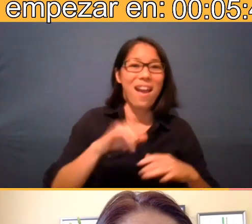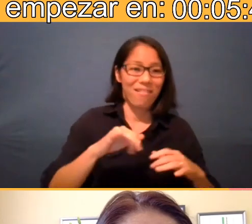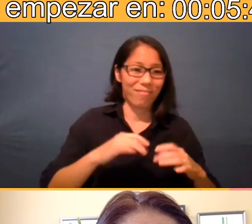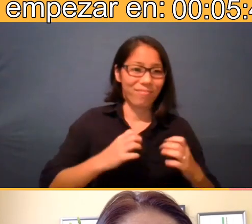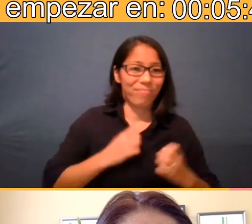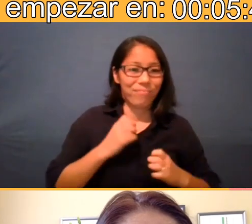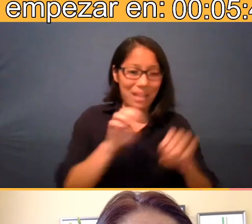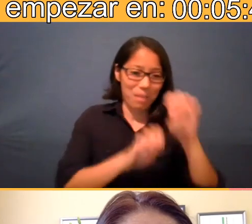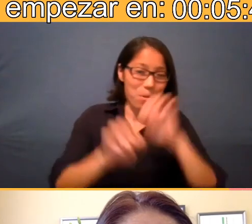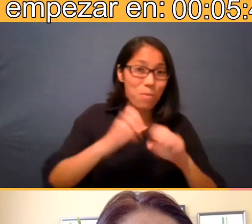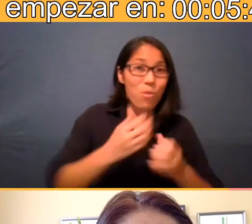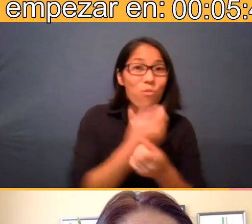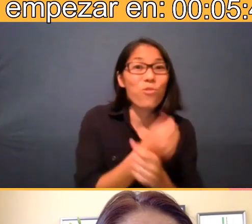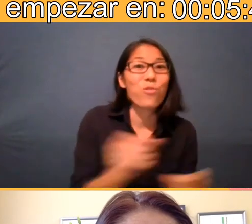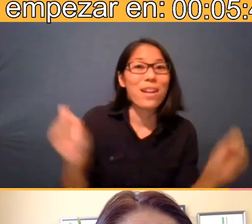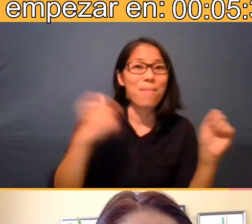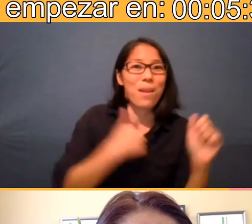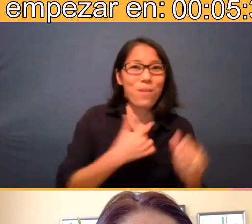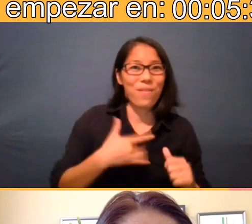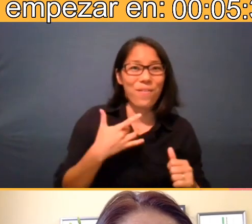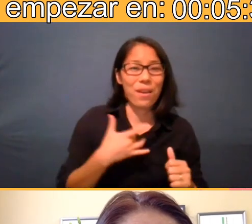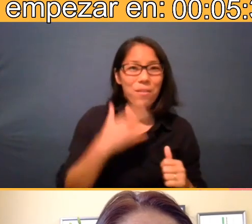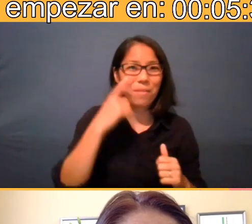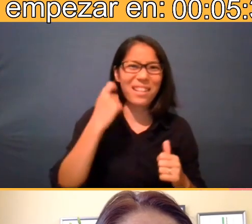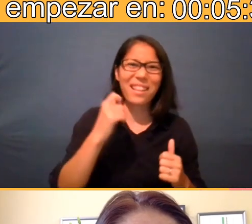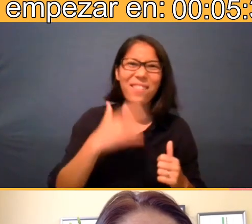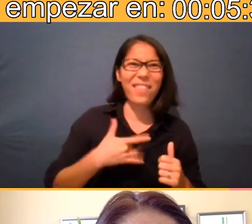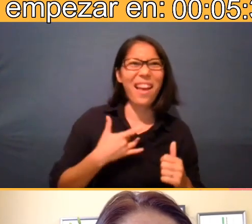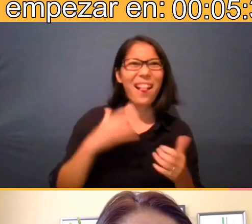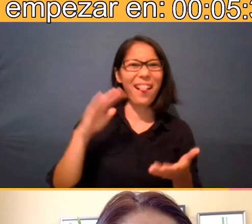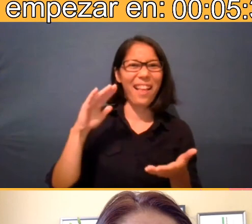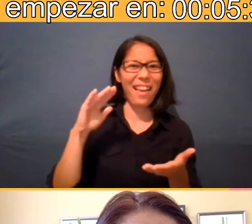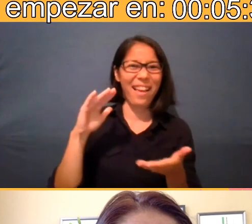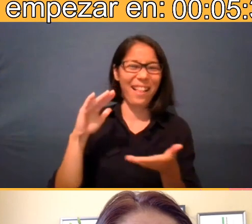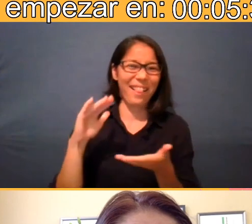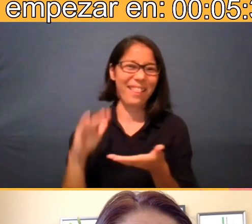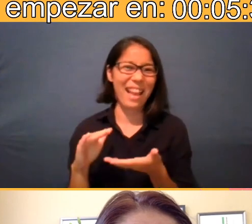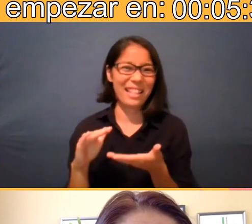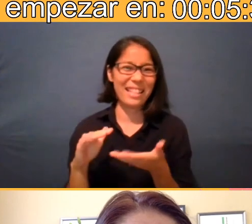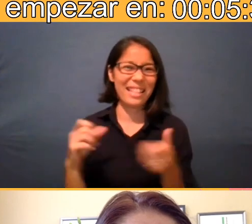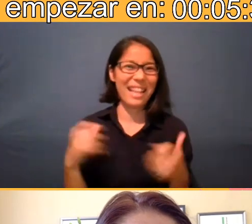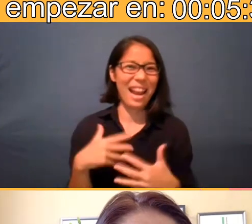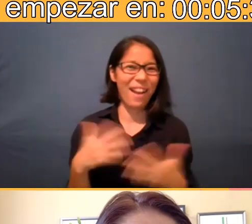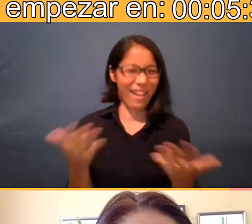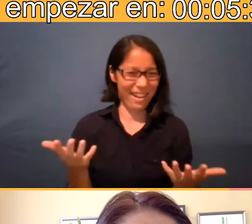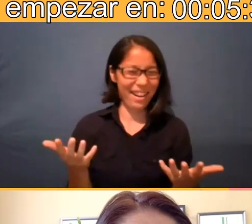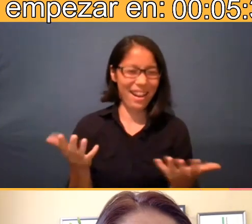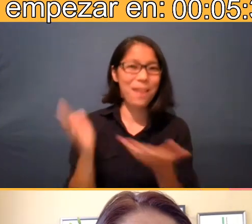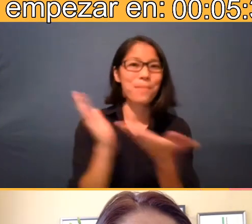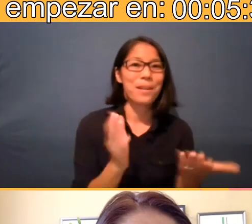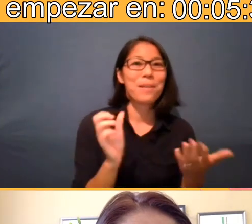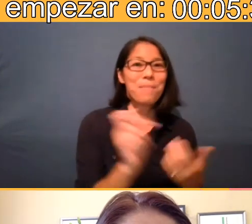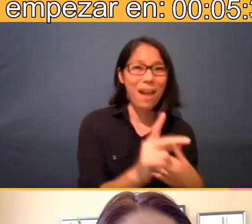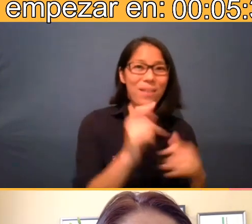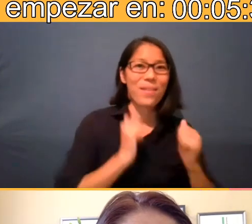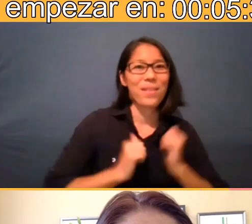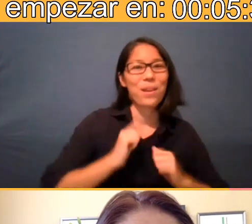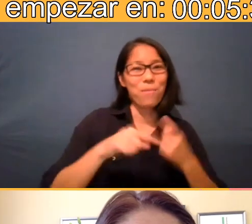now, because the stakes don't feel so high for some bizarre reason, and bring that back into the theater when we can gather again.